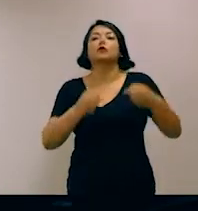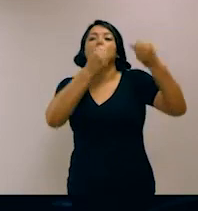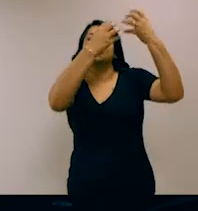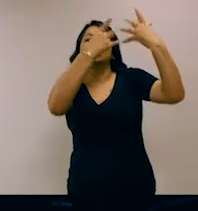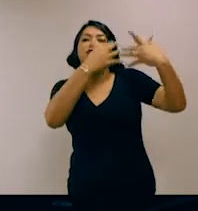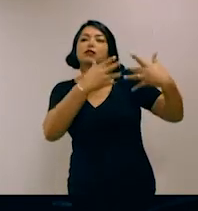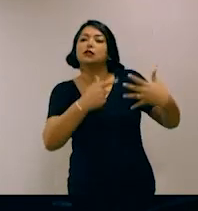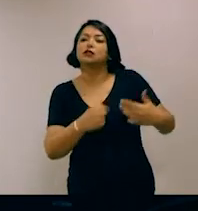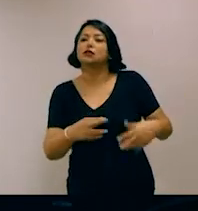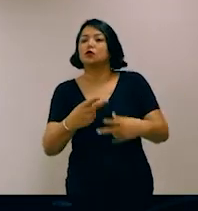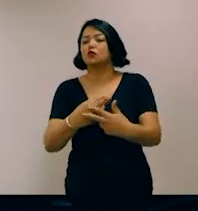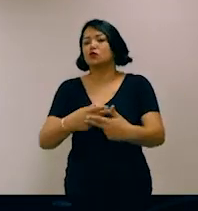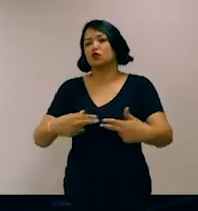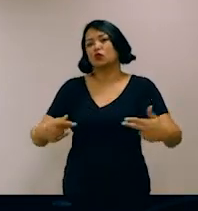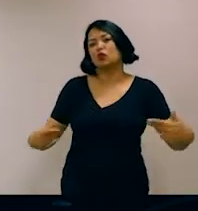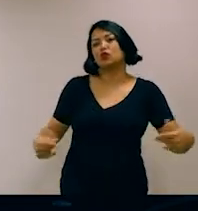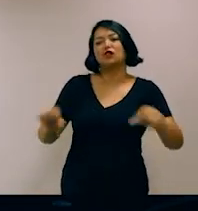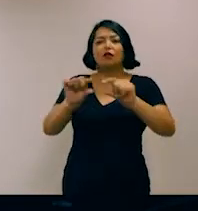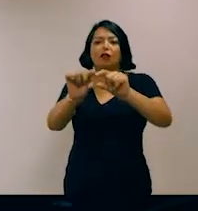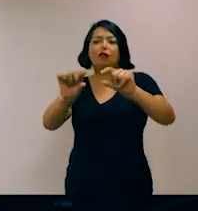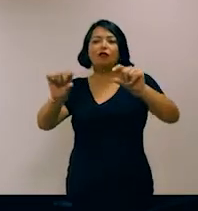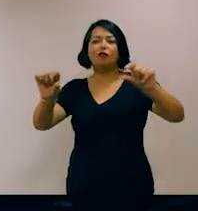with only the description of products,